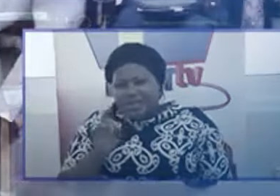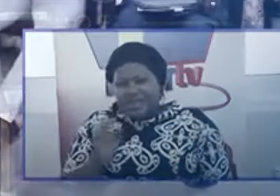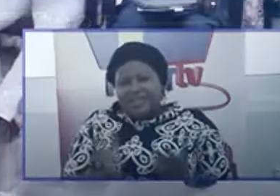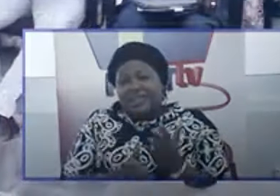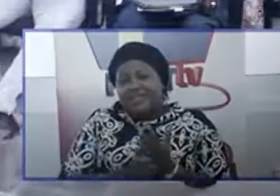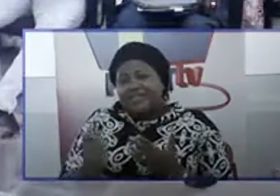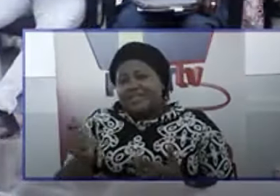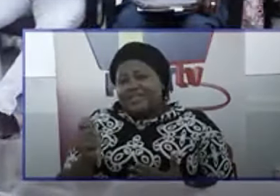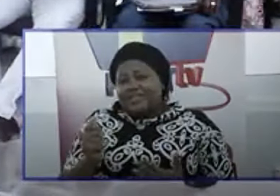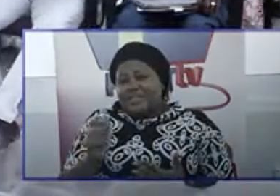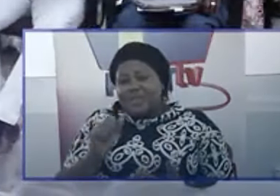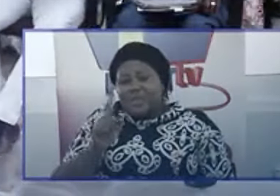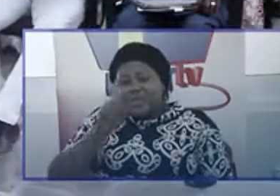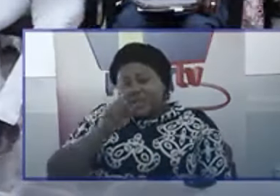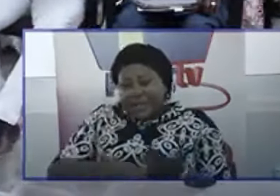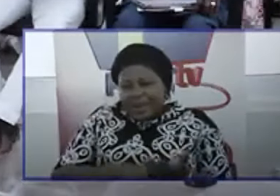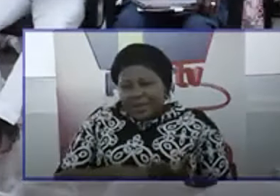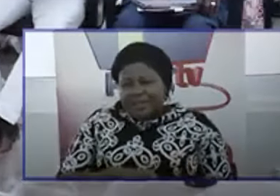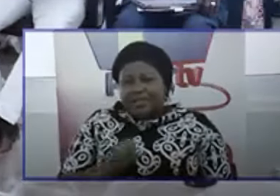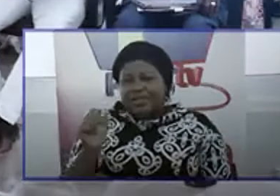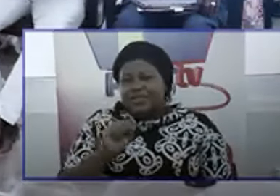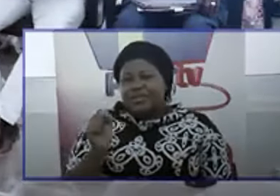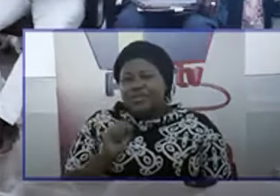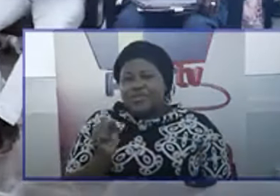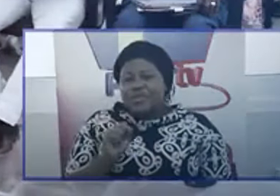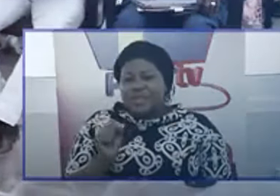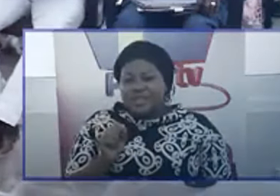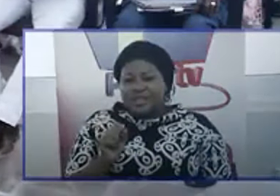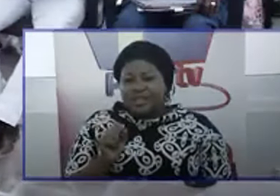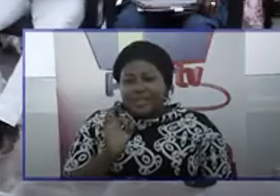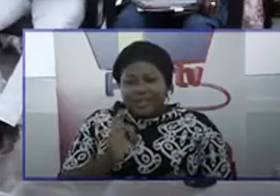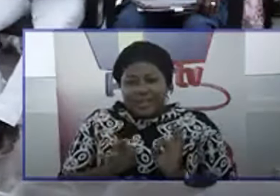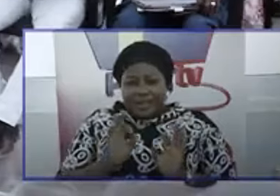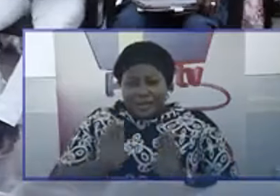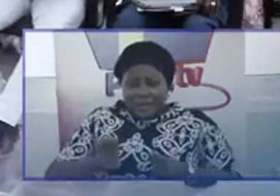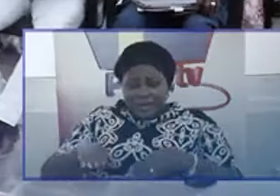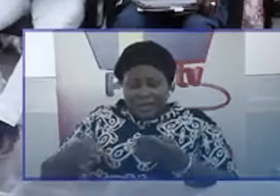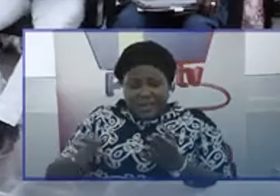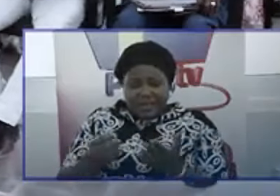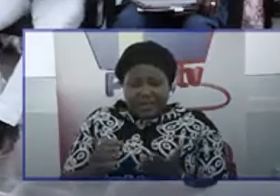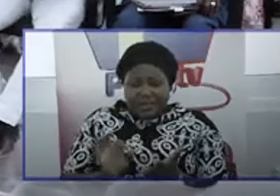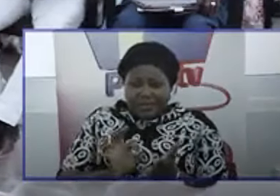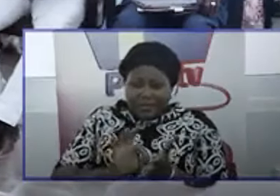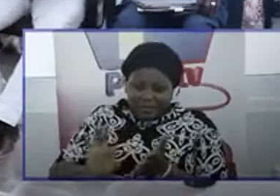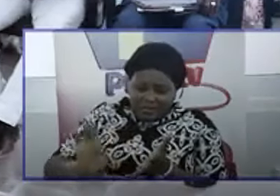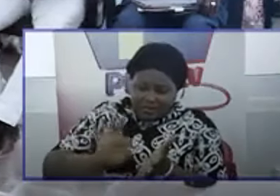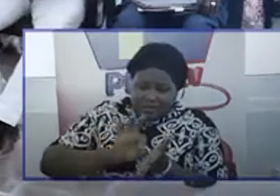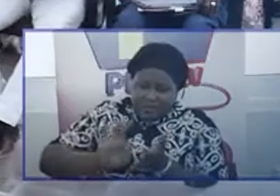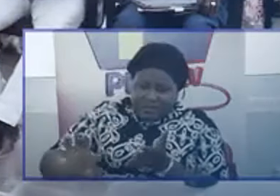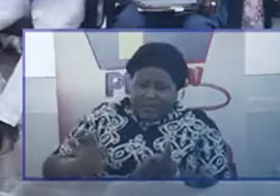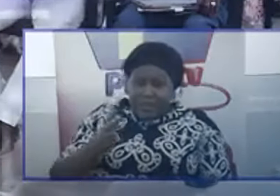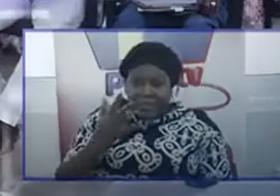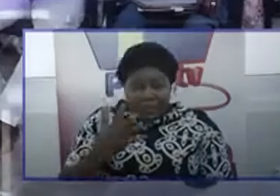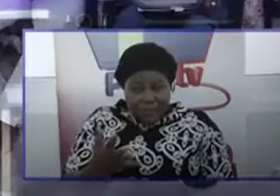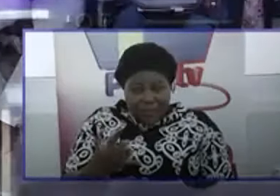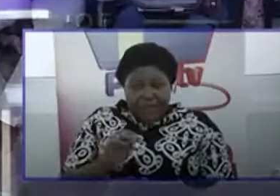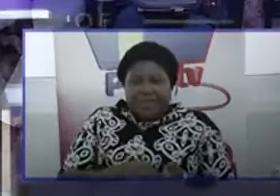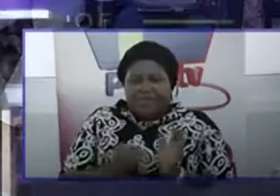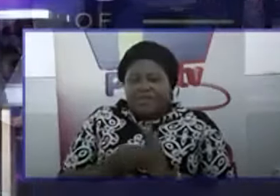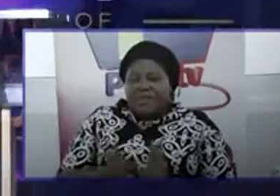$1,000. So if he gave someone five, it means that he has given the person about